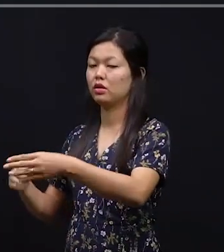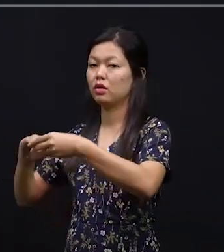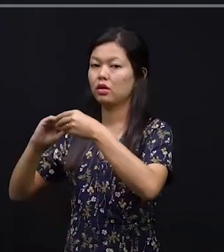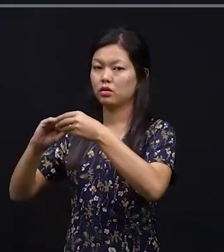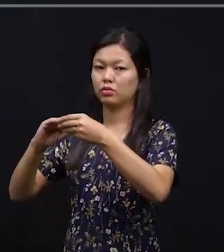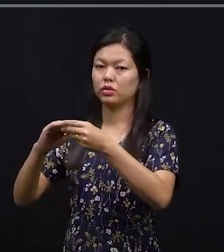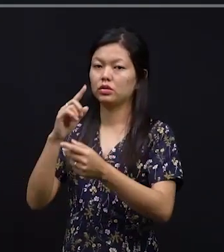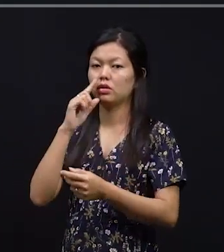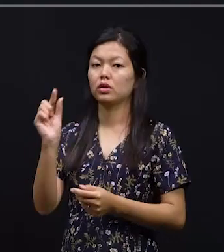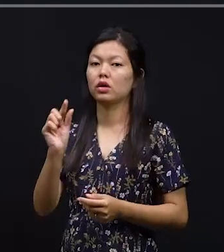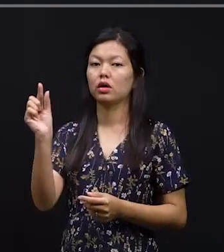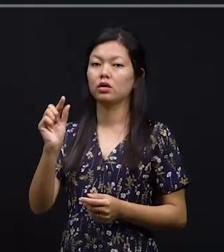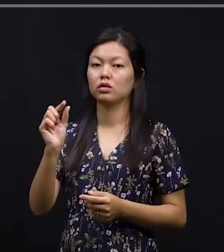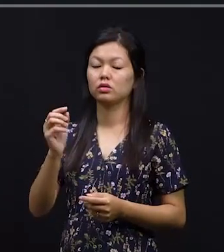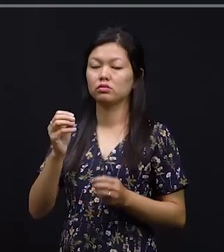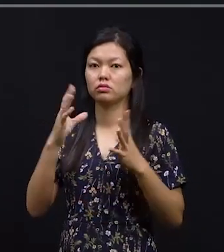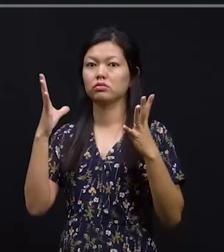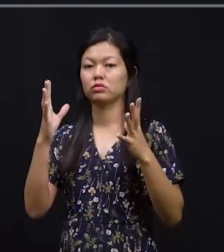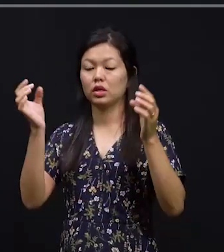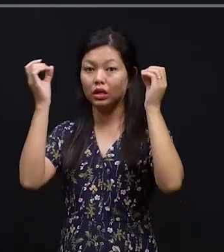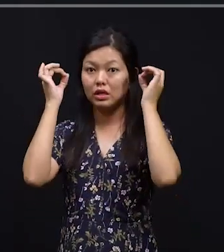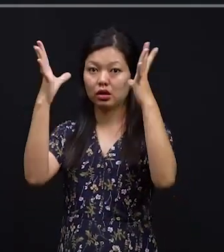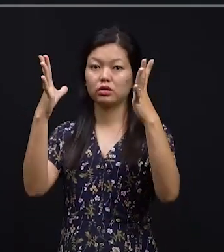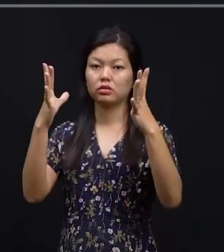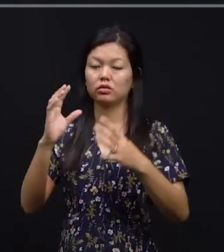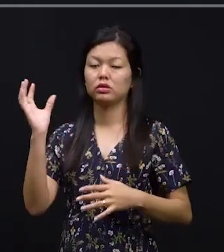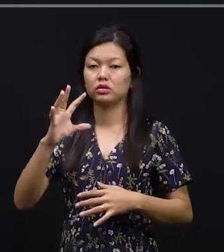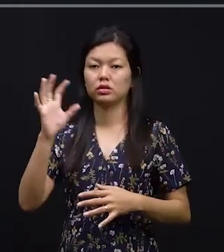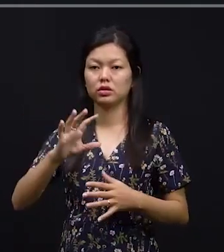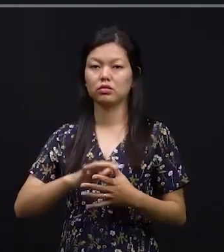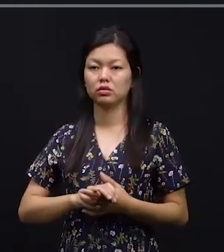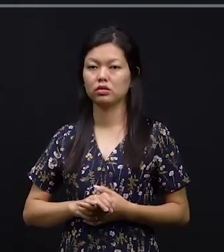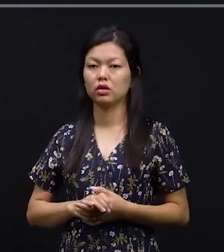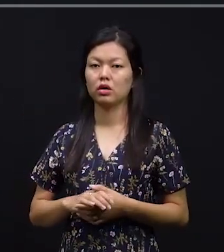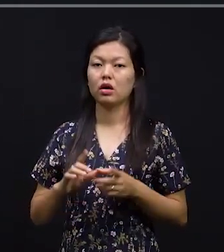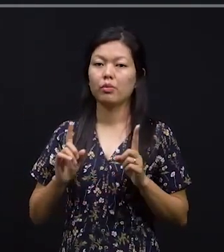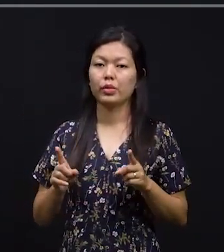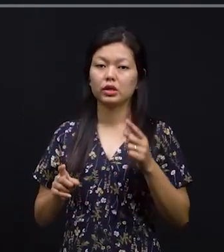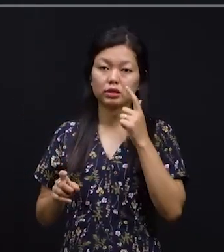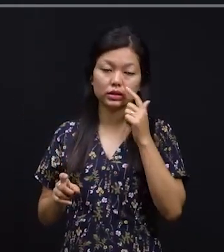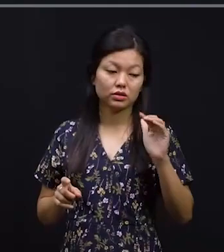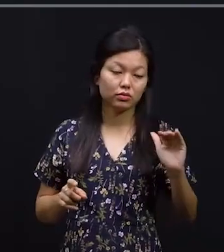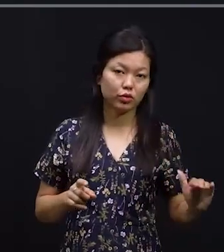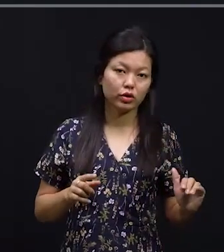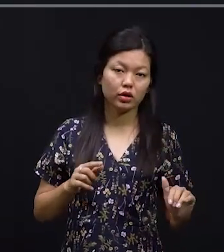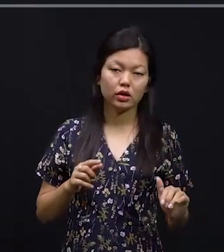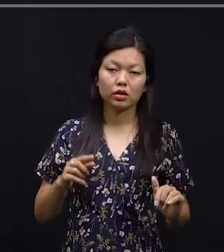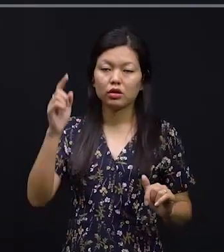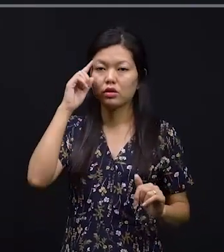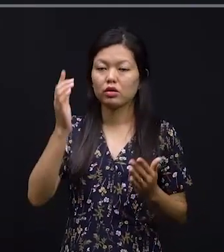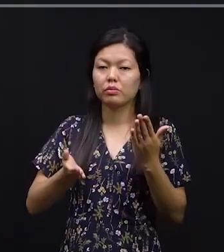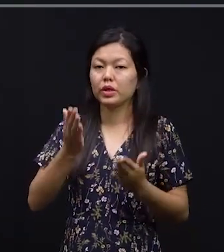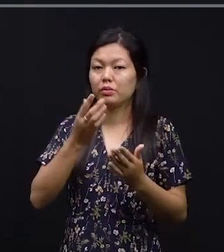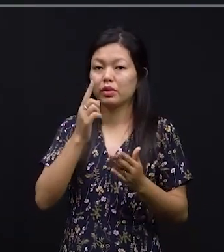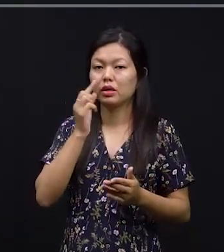then the little boy did not lose the hope here. He did not lose his calmness. Sometimes when somebody tells